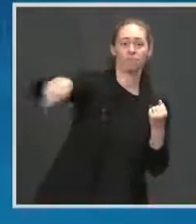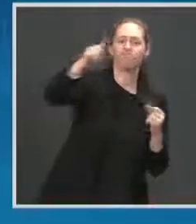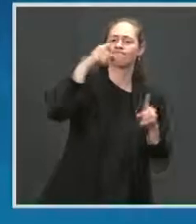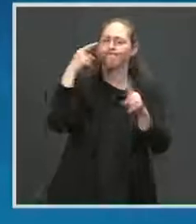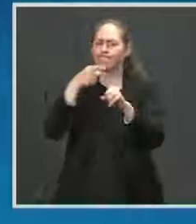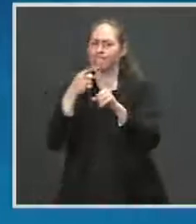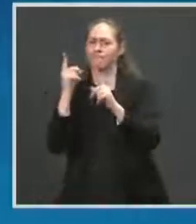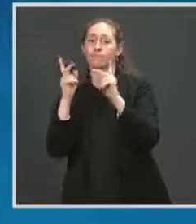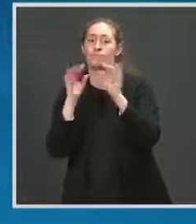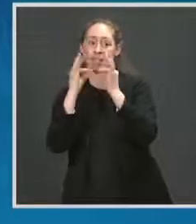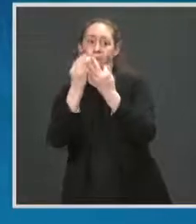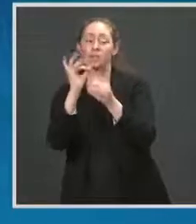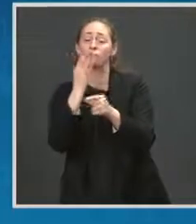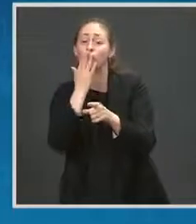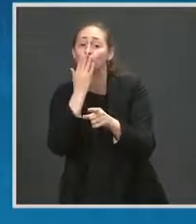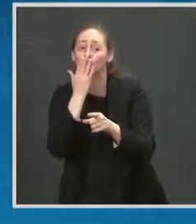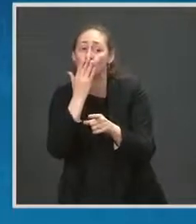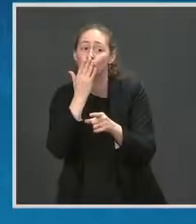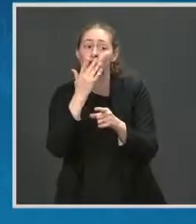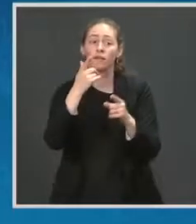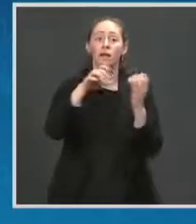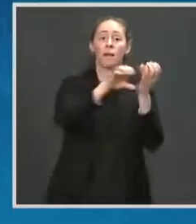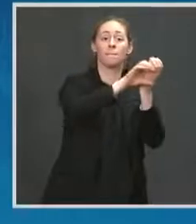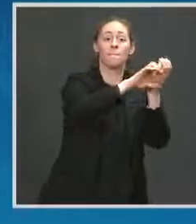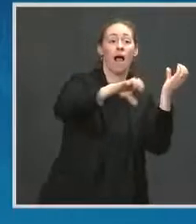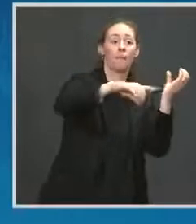those pipes are made of lead.